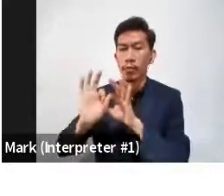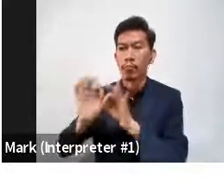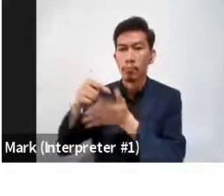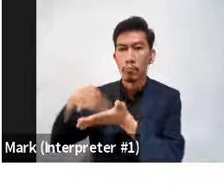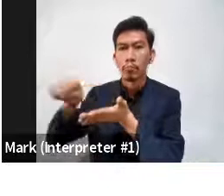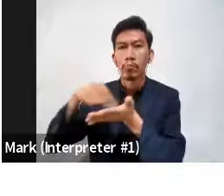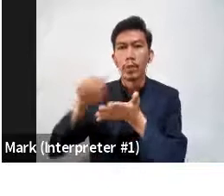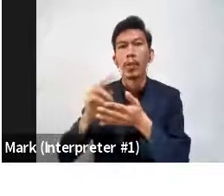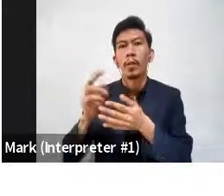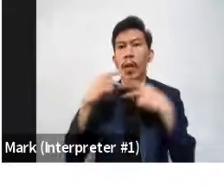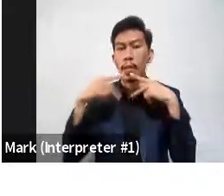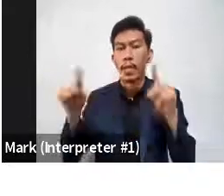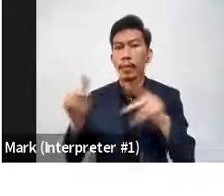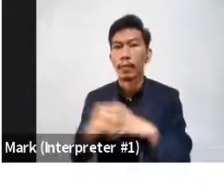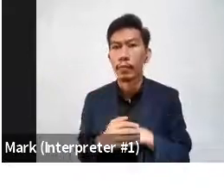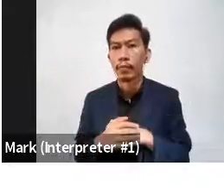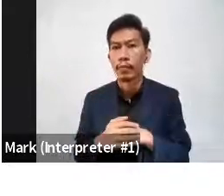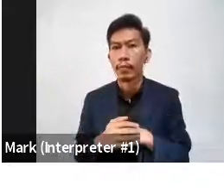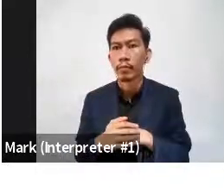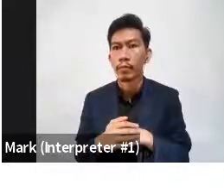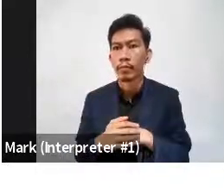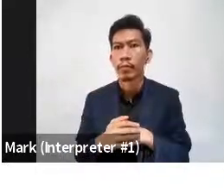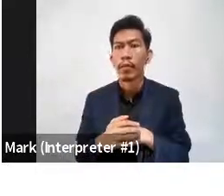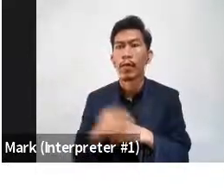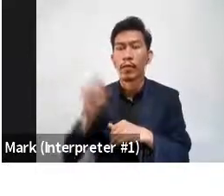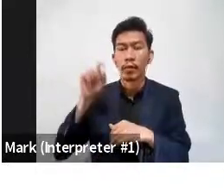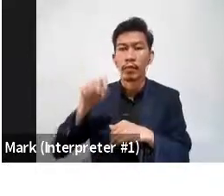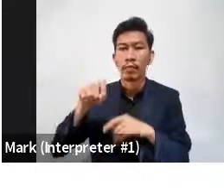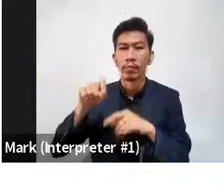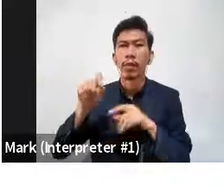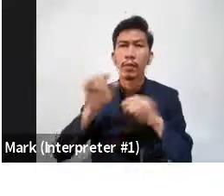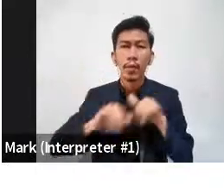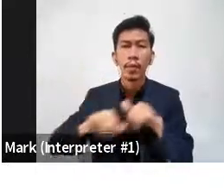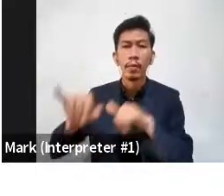achieve UHC without higher public